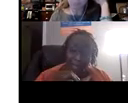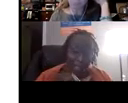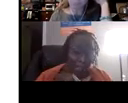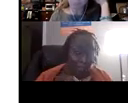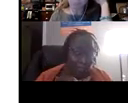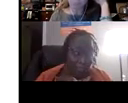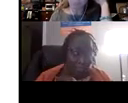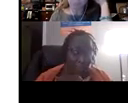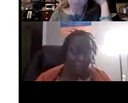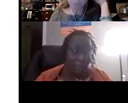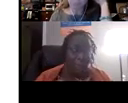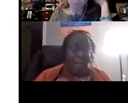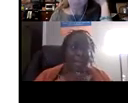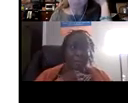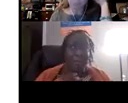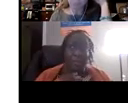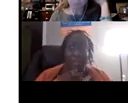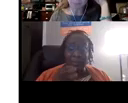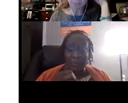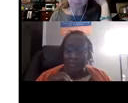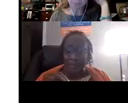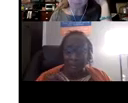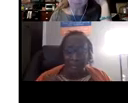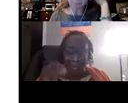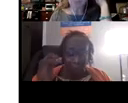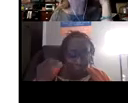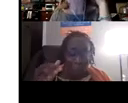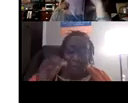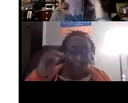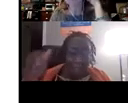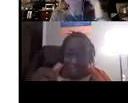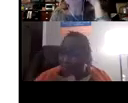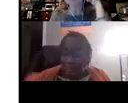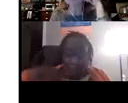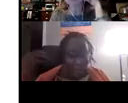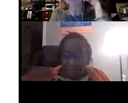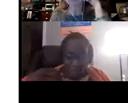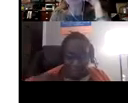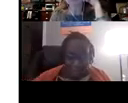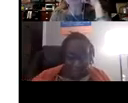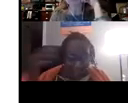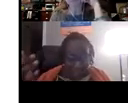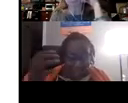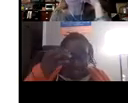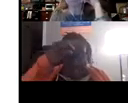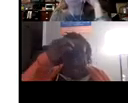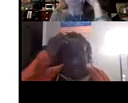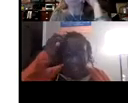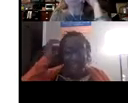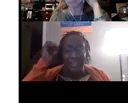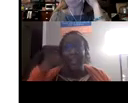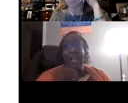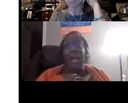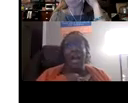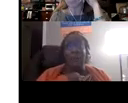very evangelical and specifically like we wear crosses, we don't wear crucifixes. Like this is